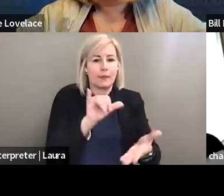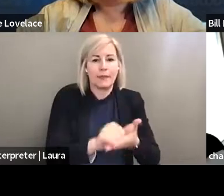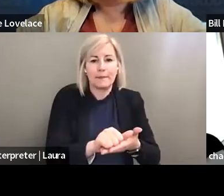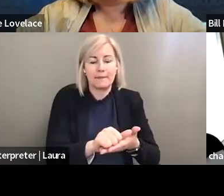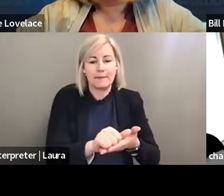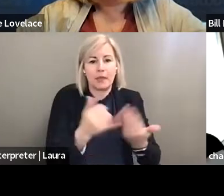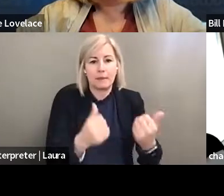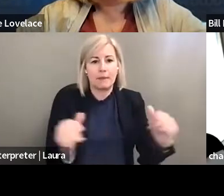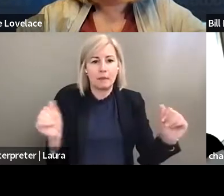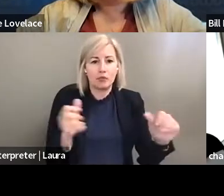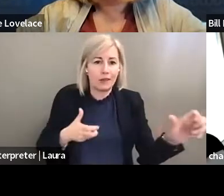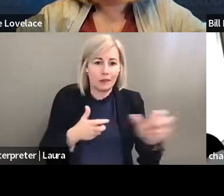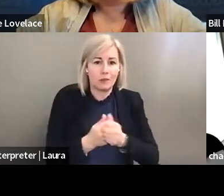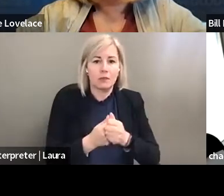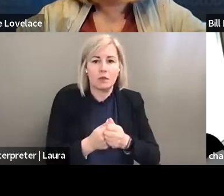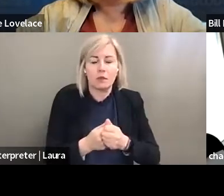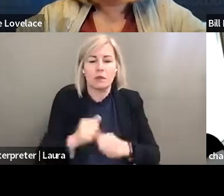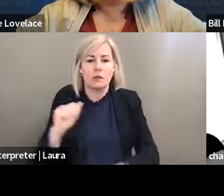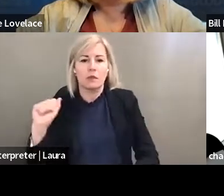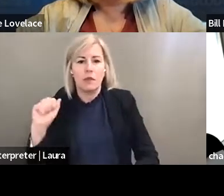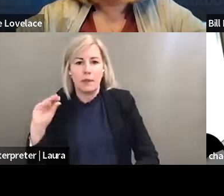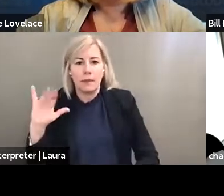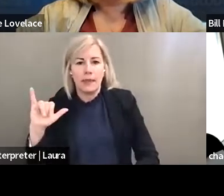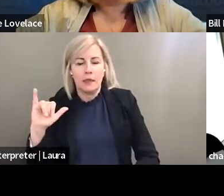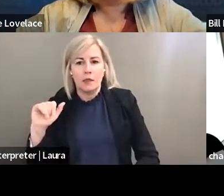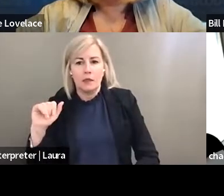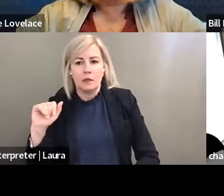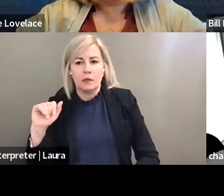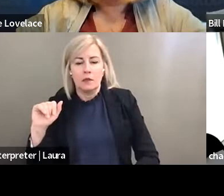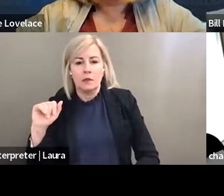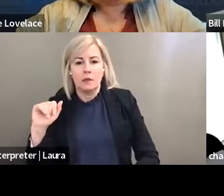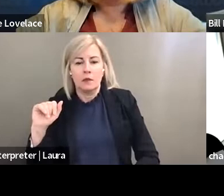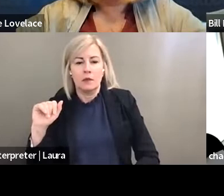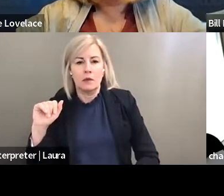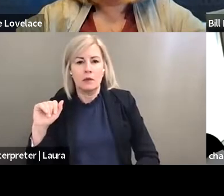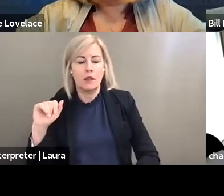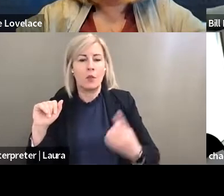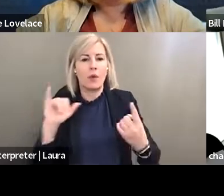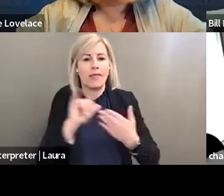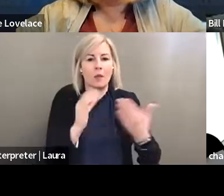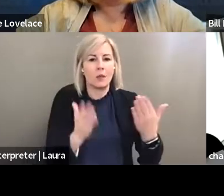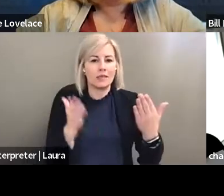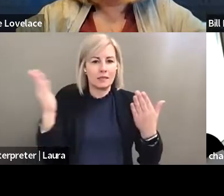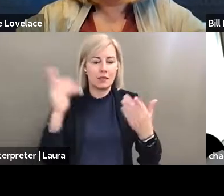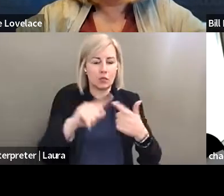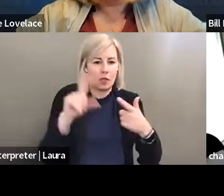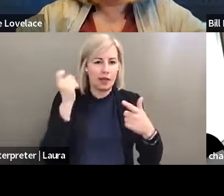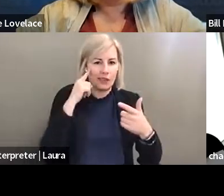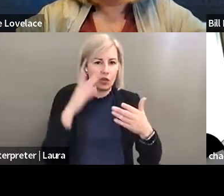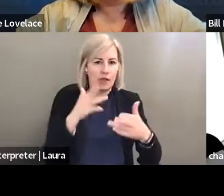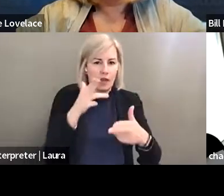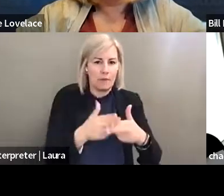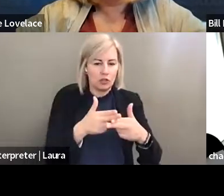I'm trying to keep up. I think there's two things. The one that was sent to the governor that I mentioned before on the